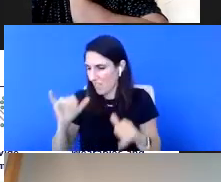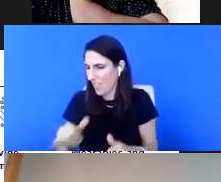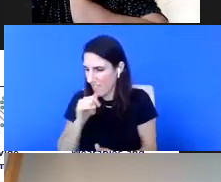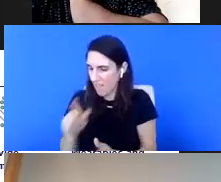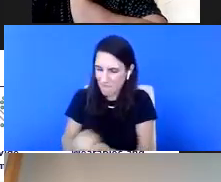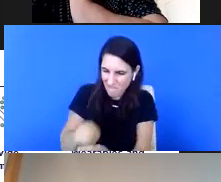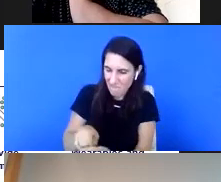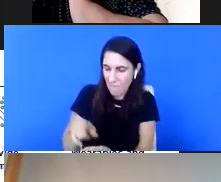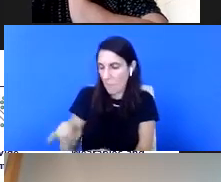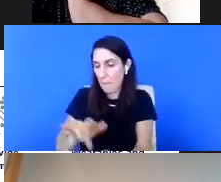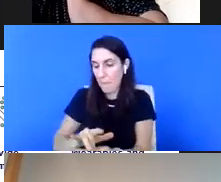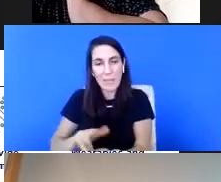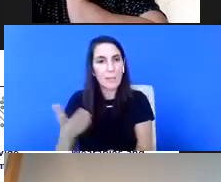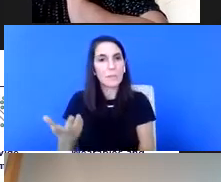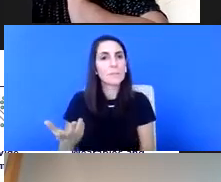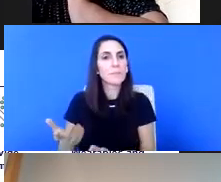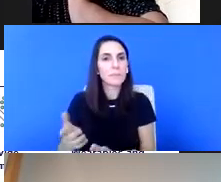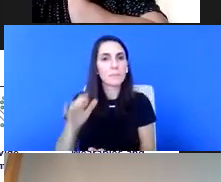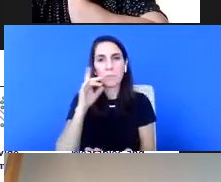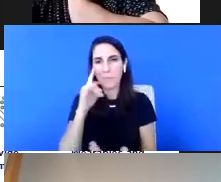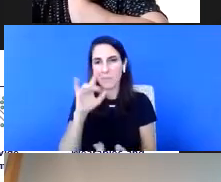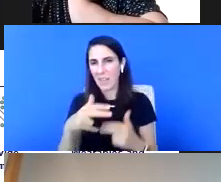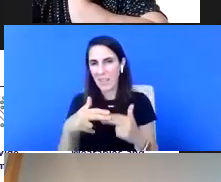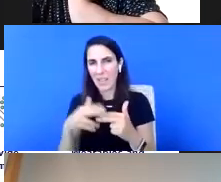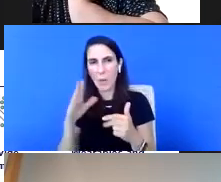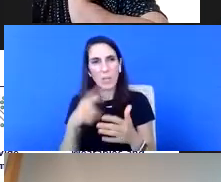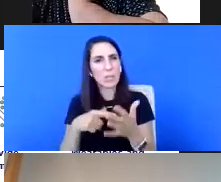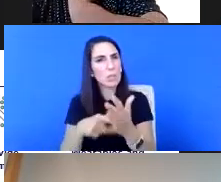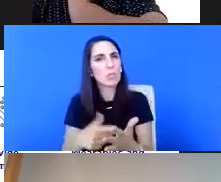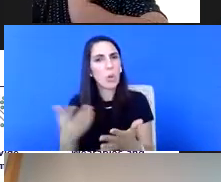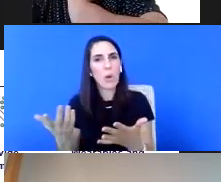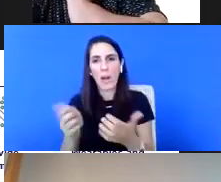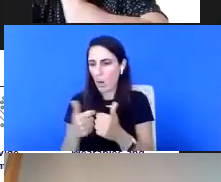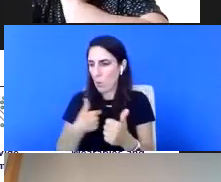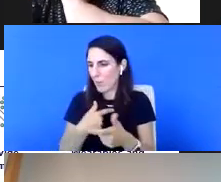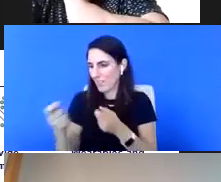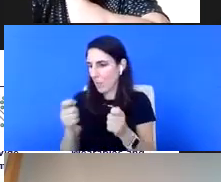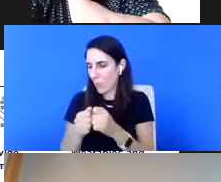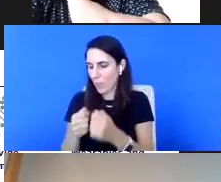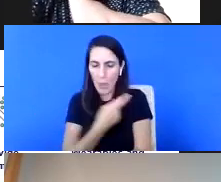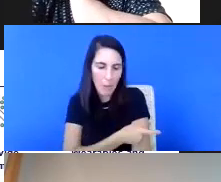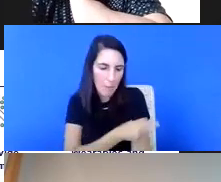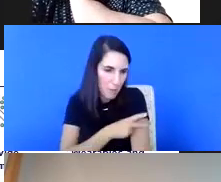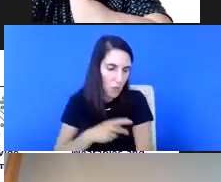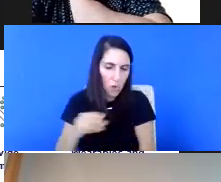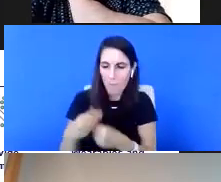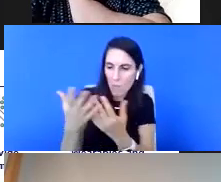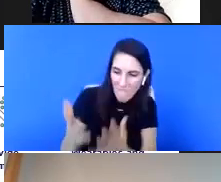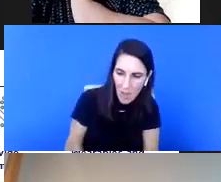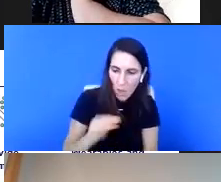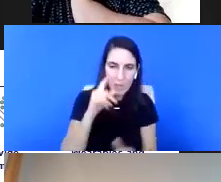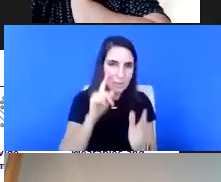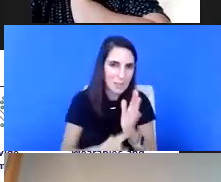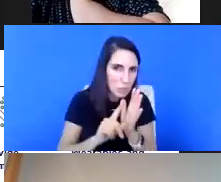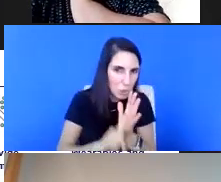the problem with imprecise medicine in this particular slide shows columns that really deal with the patients, the providers, and researchers. For the